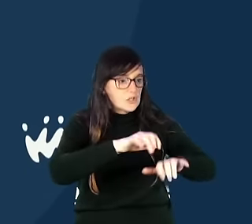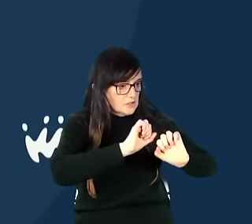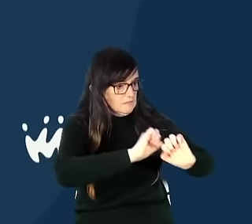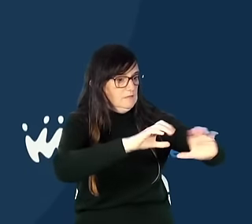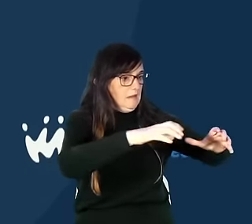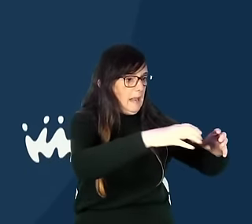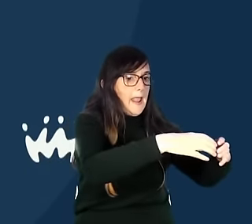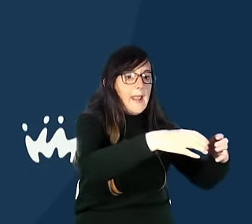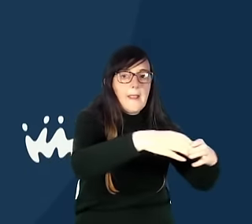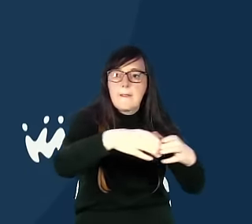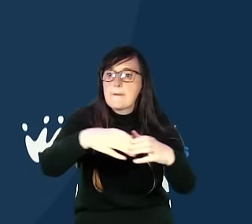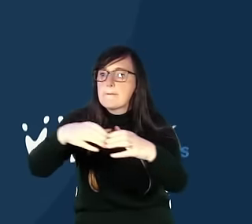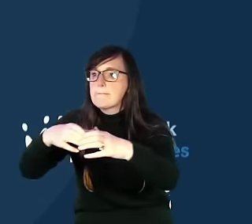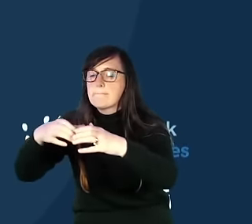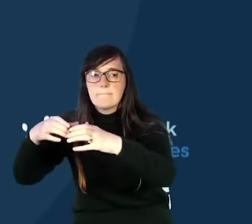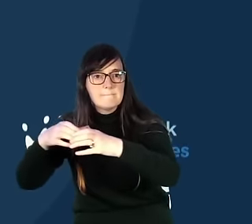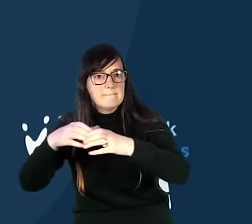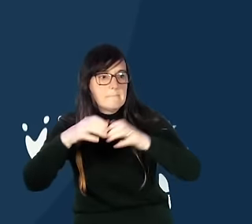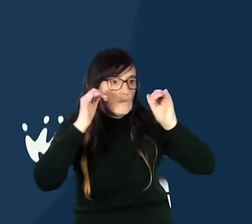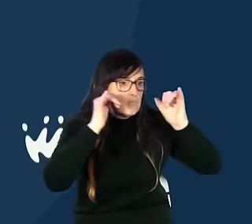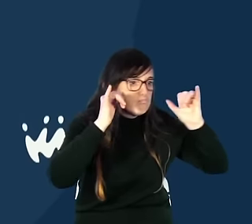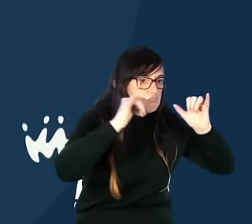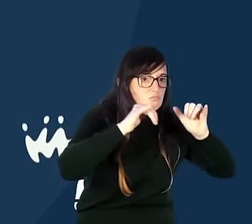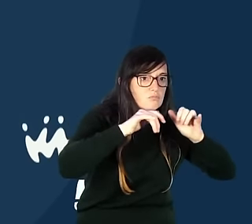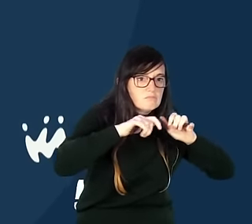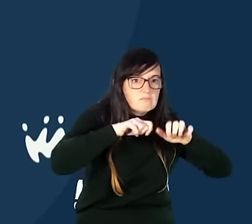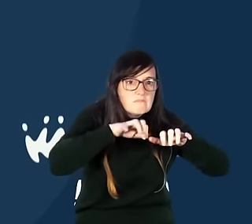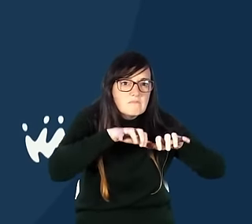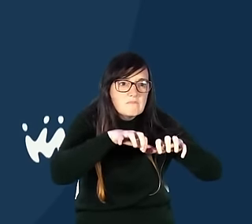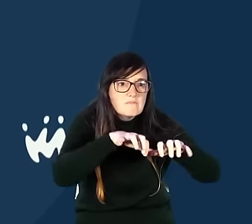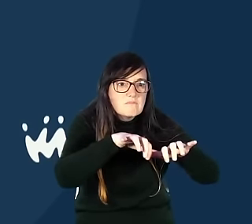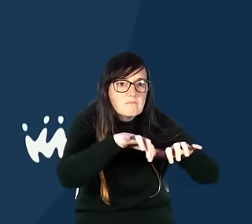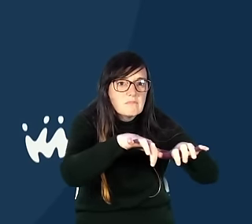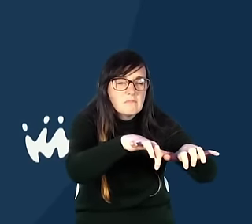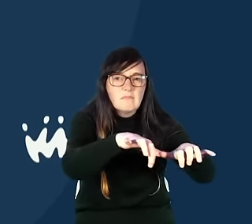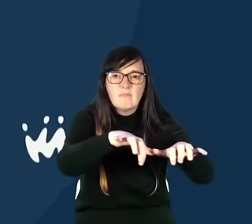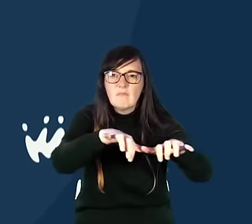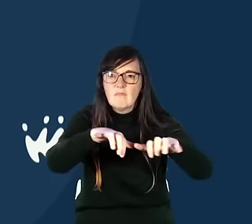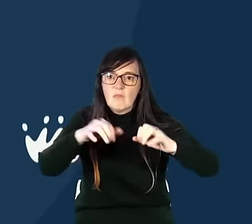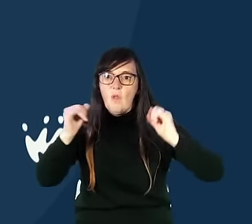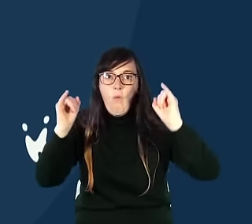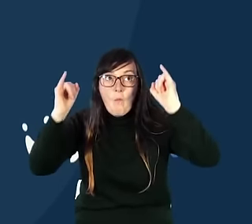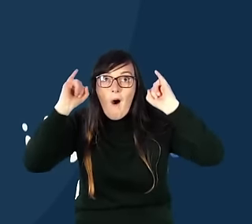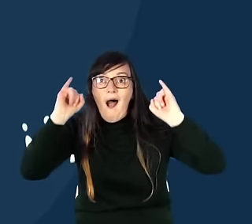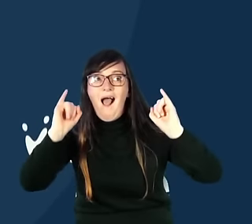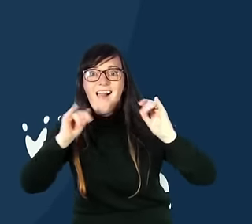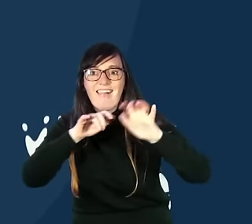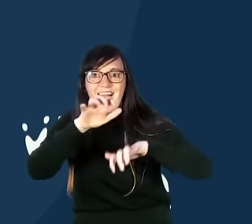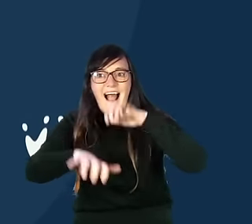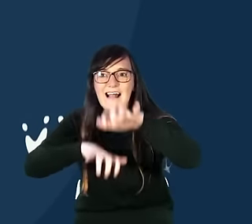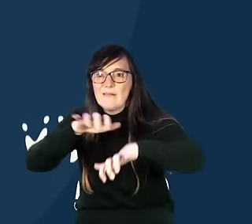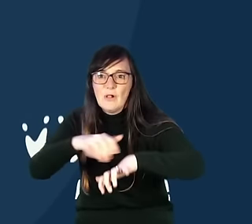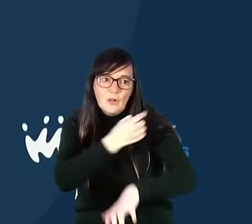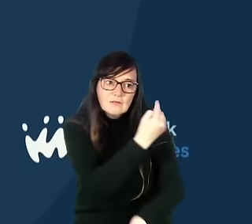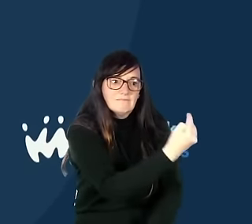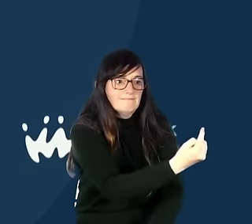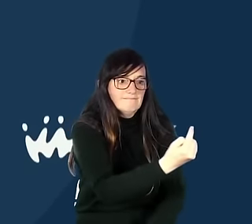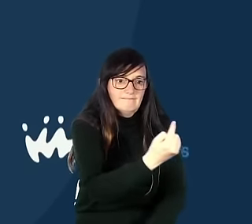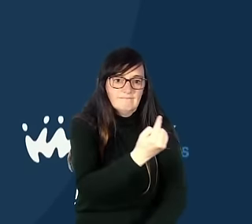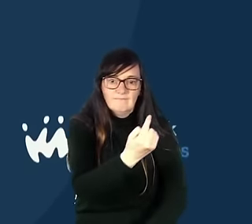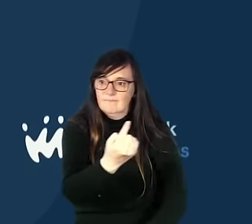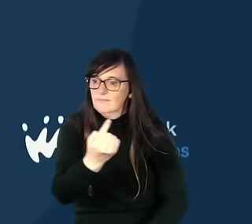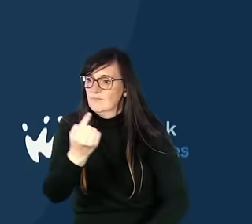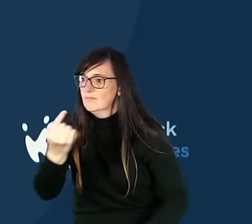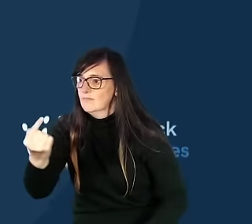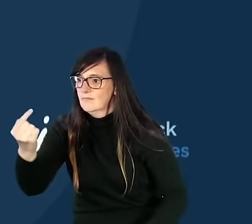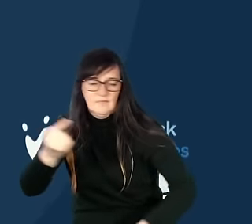the livestock, the creatures that move along the ground, and the wild animals, each according to its kind.